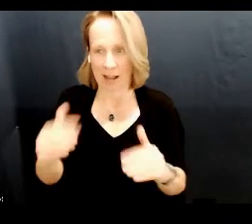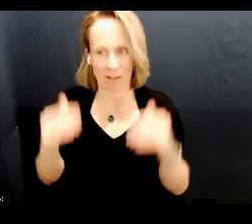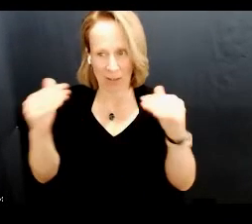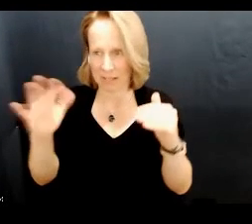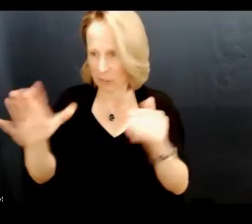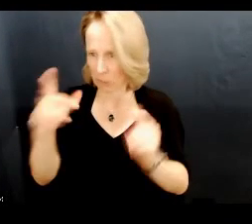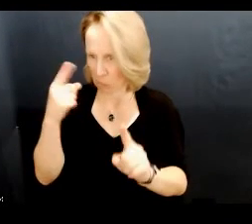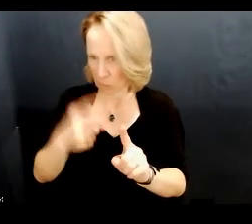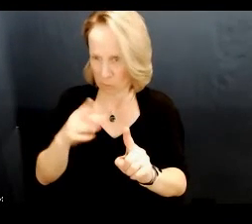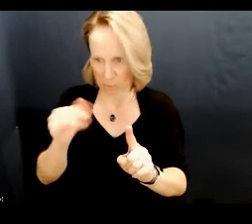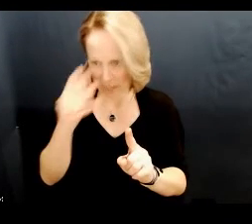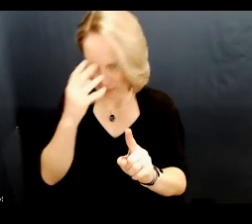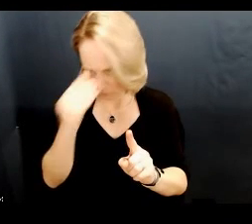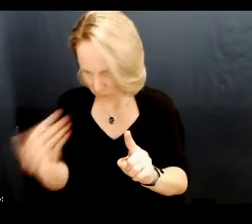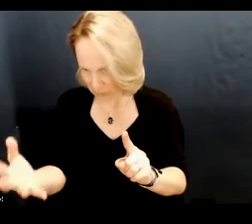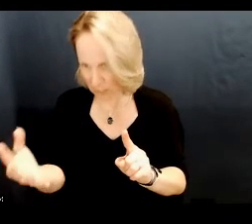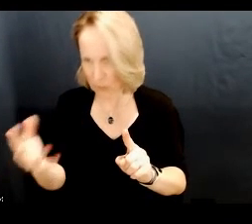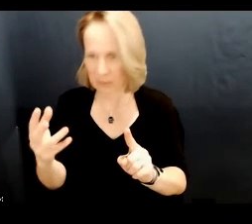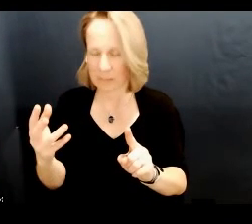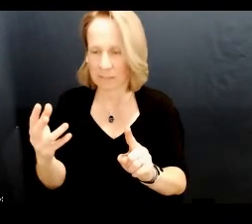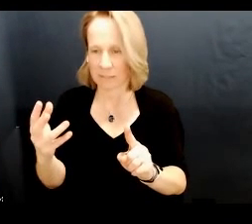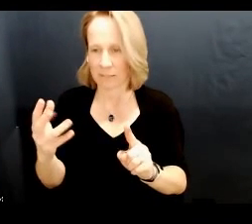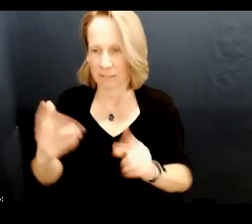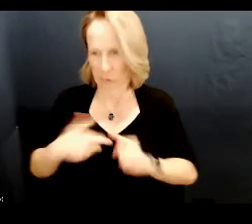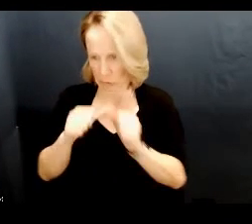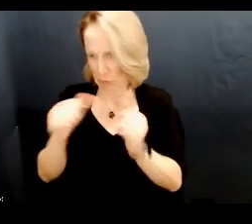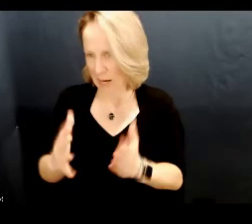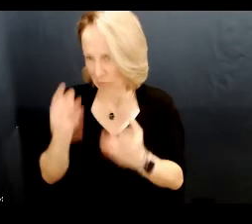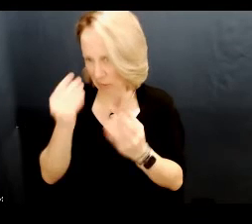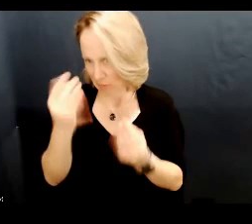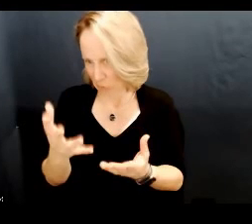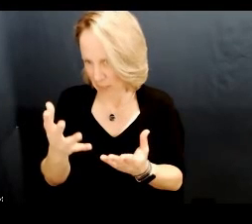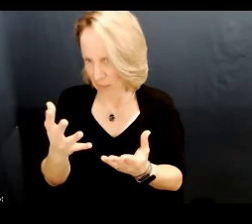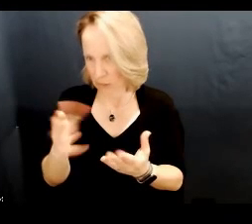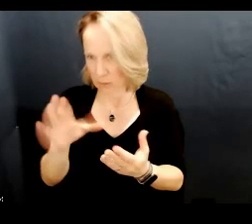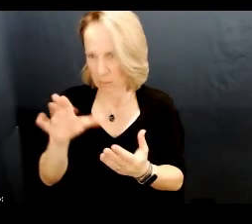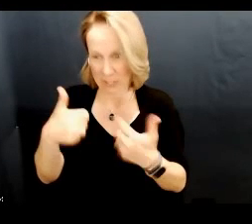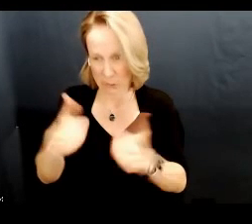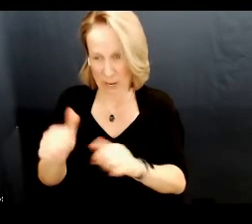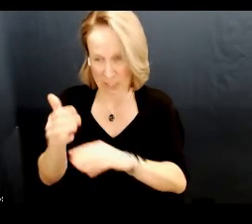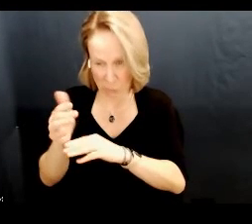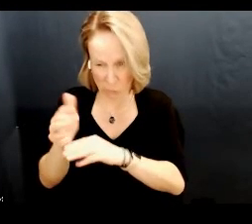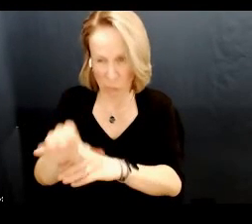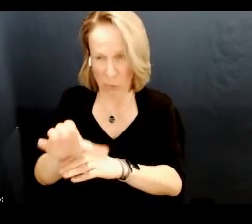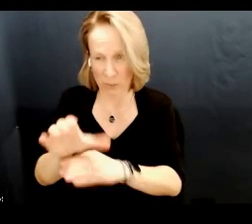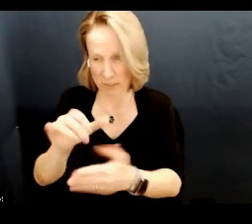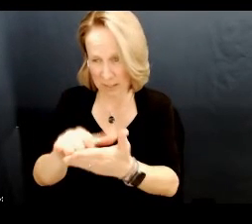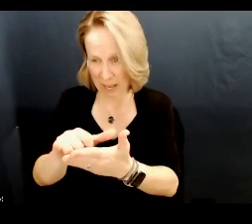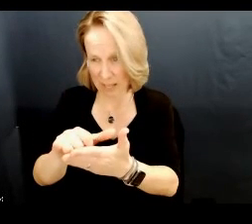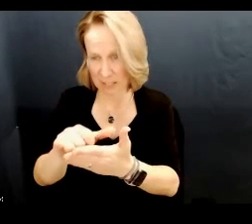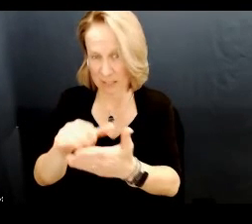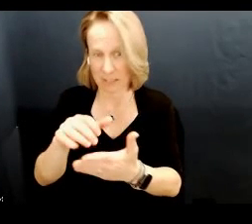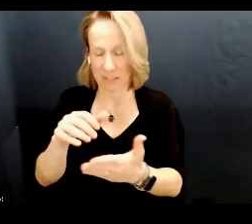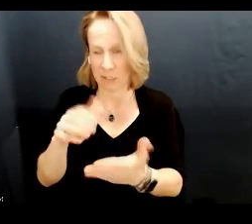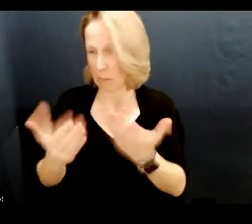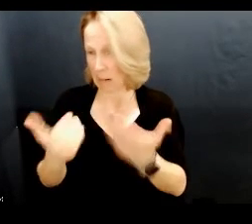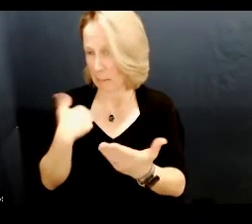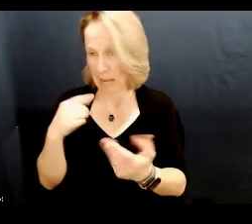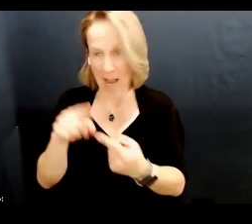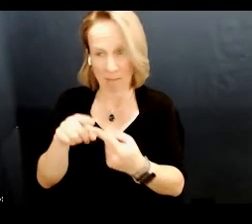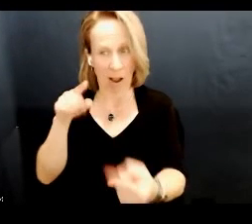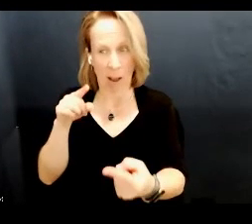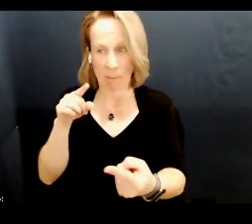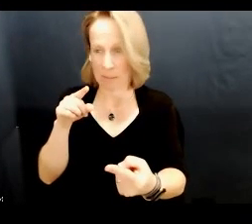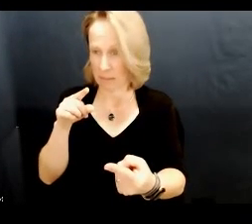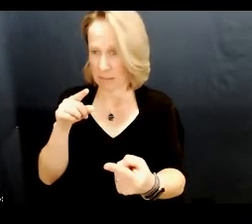In fact, by trying to force that hand and make that happen, it may have the absolute opposite reaction, that you may not